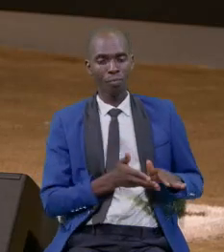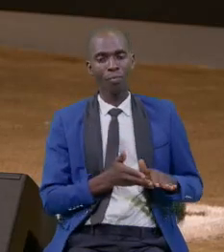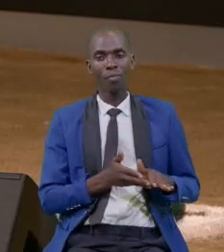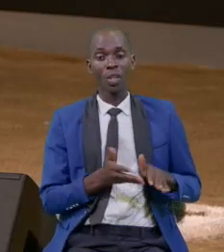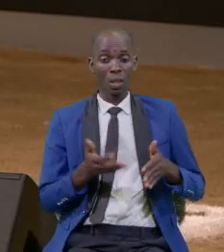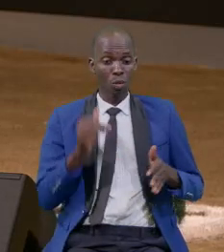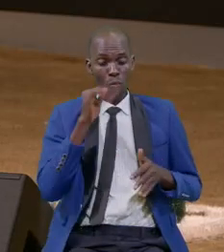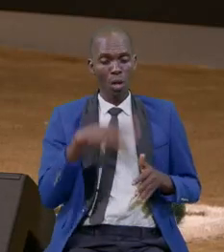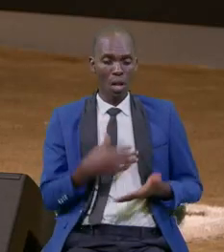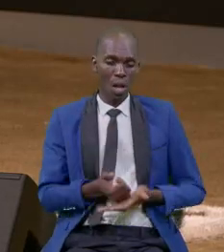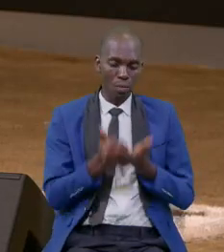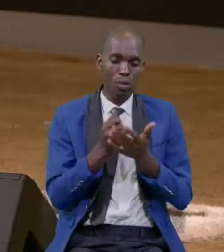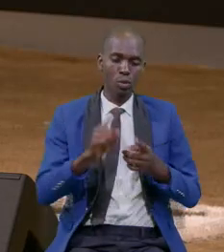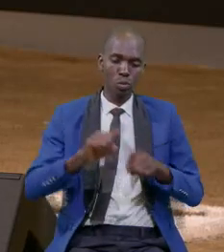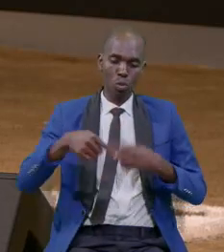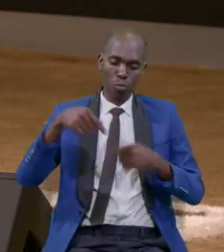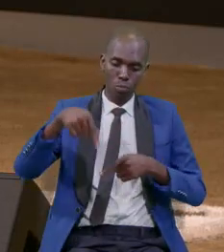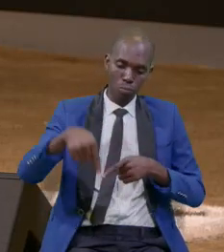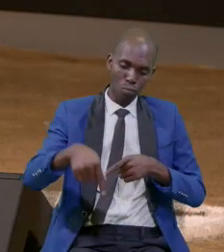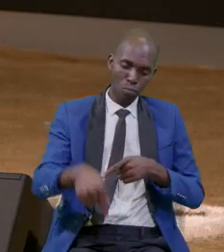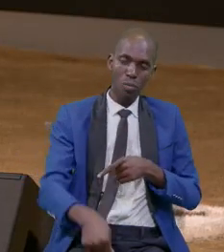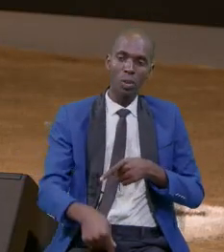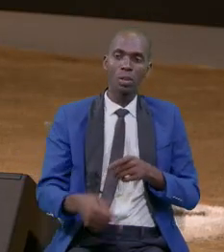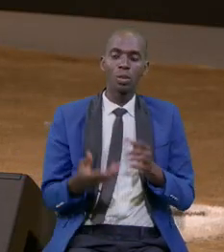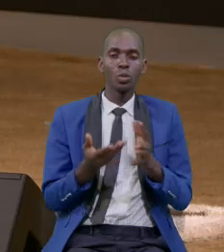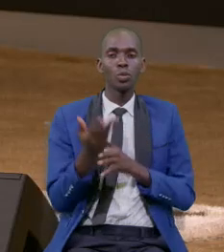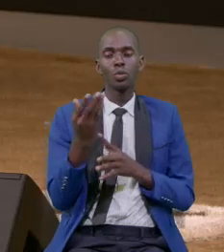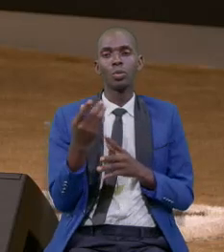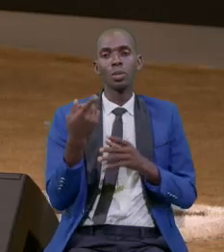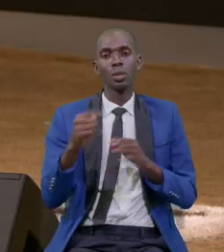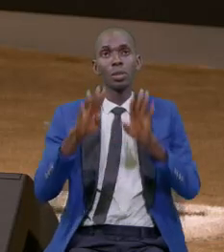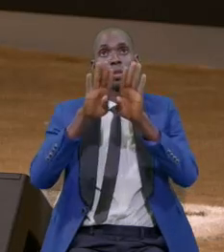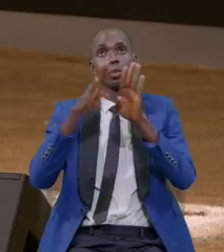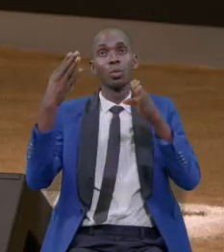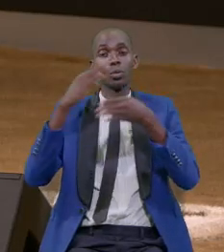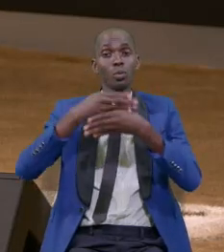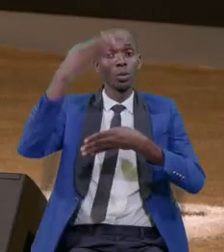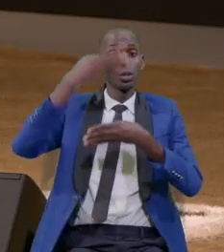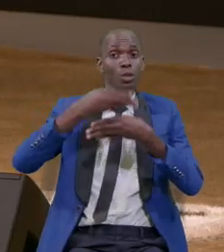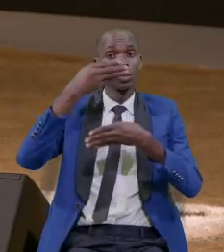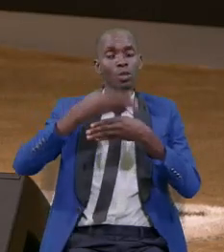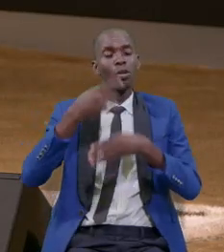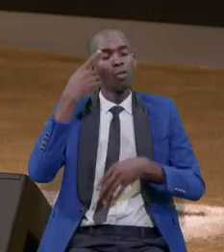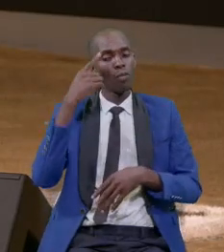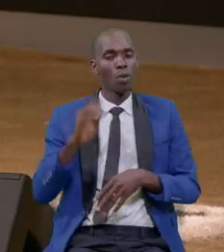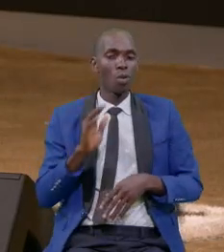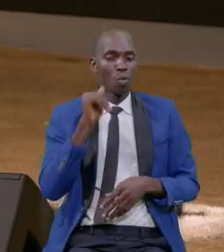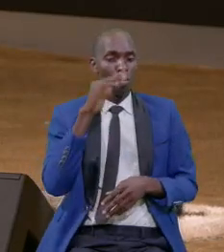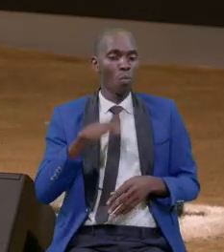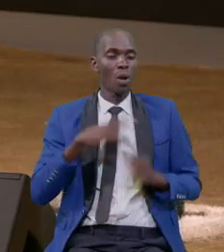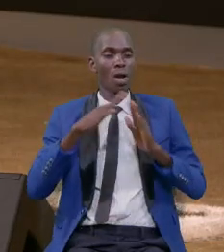down by a cord through the window, for her house